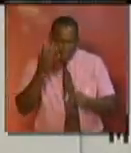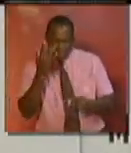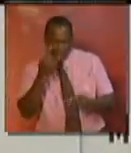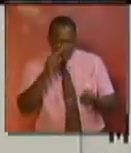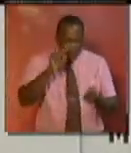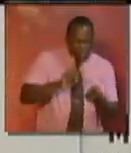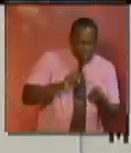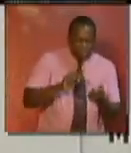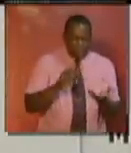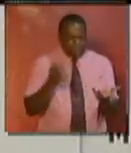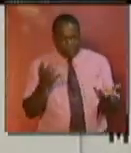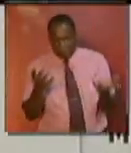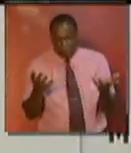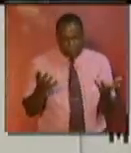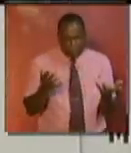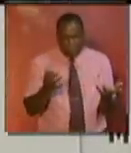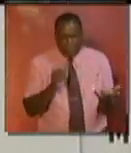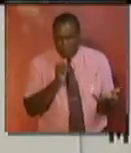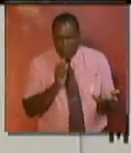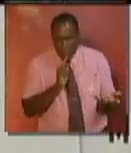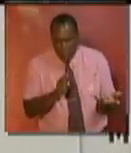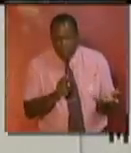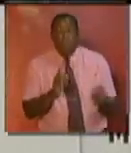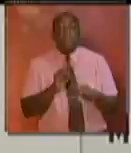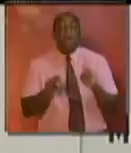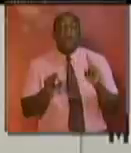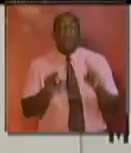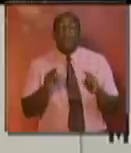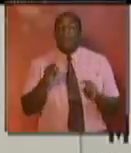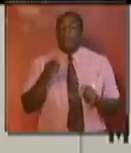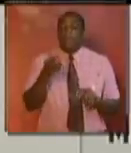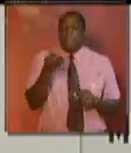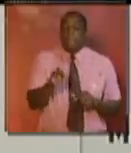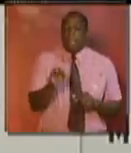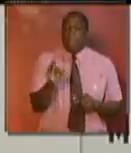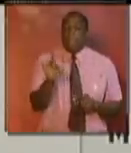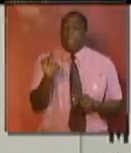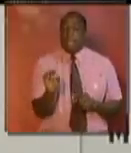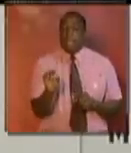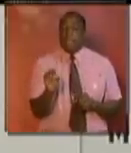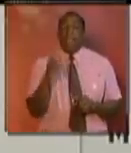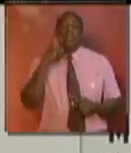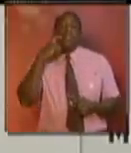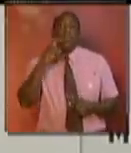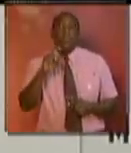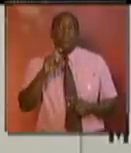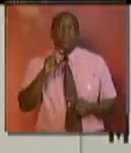of in the 1980s, for example, we had well over 25,000 deliveries